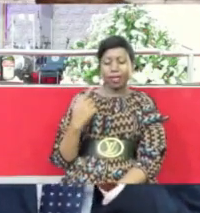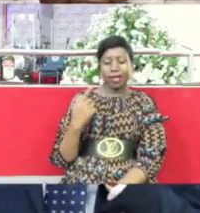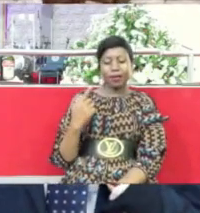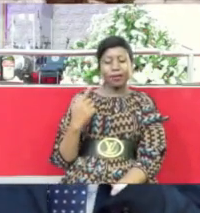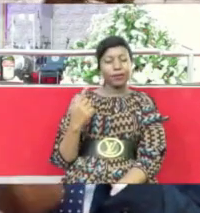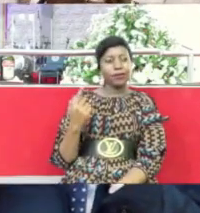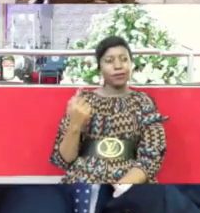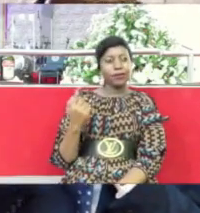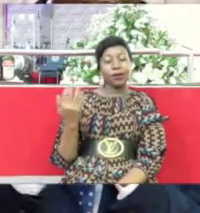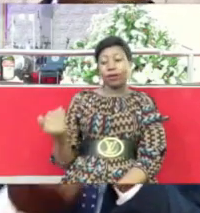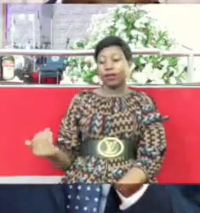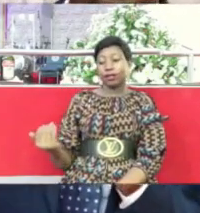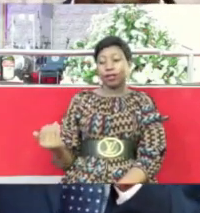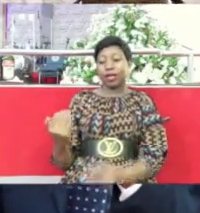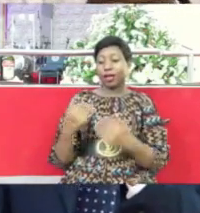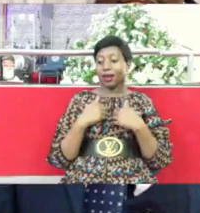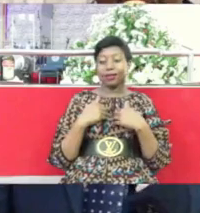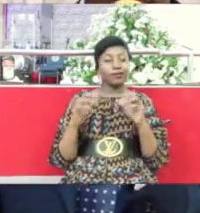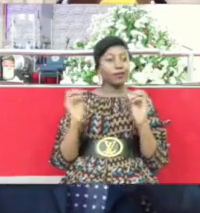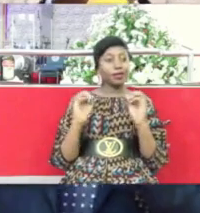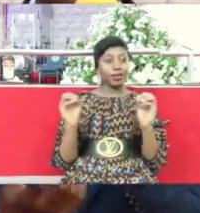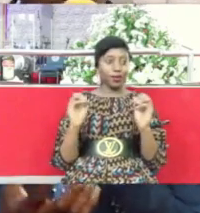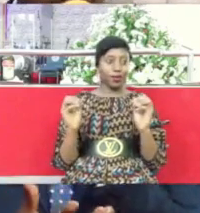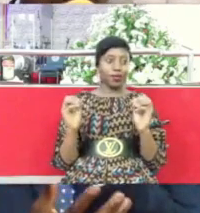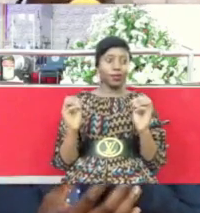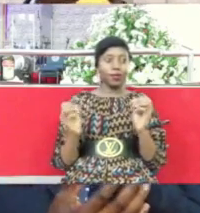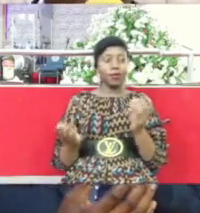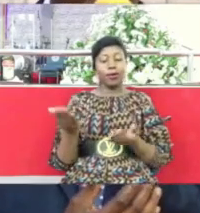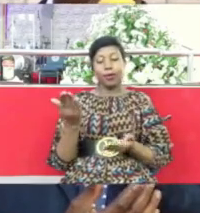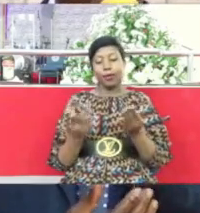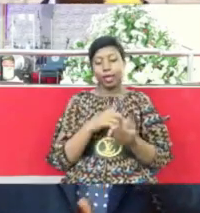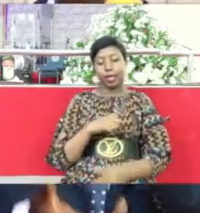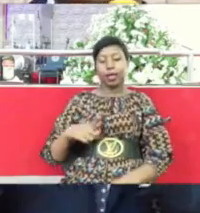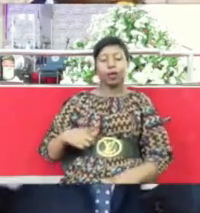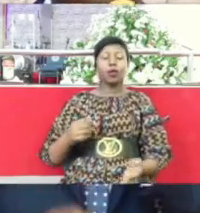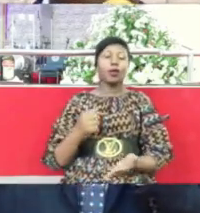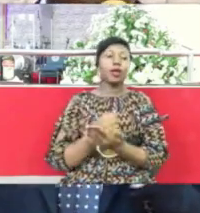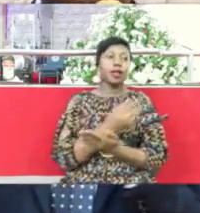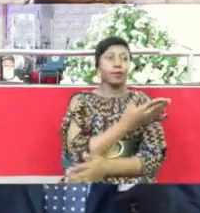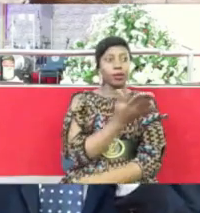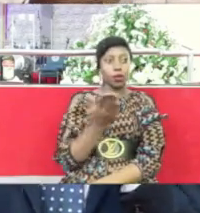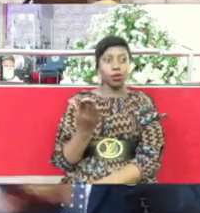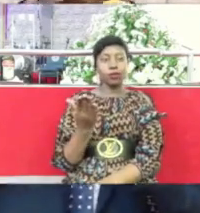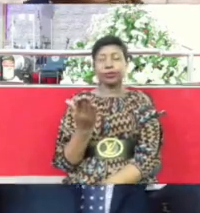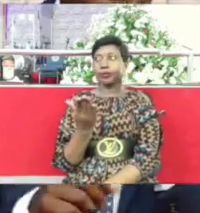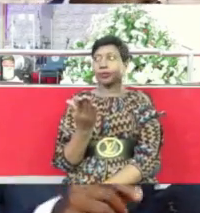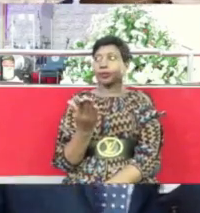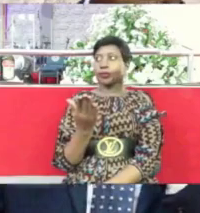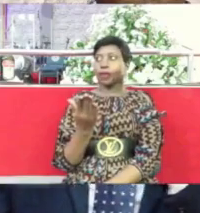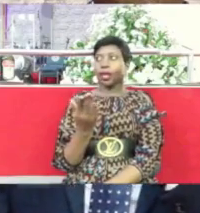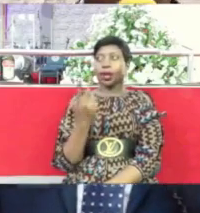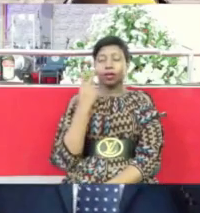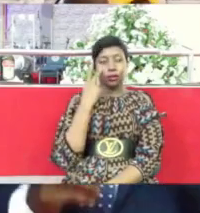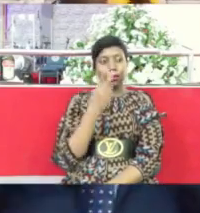kamoja. He doesn't have even one. May God help you. Wacha Mungu akusaidie. To allow God kumruhusu Mungu to see you akuone